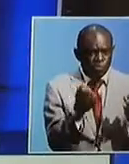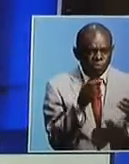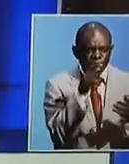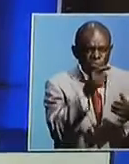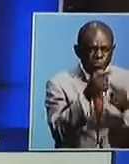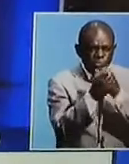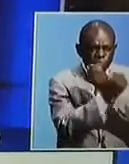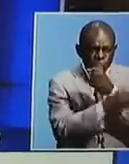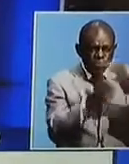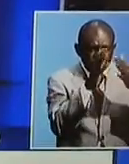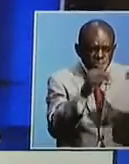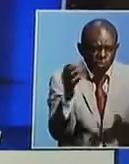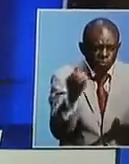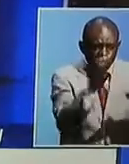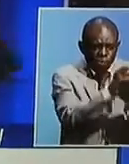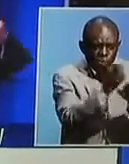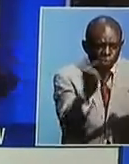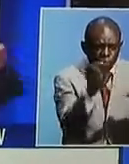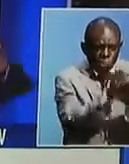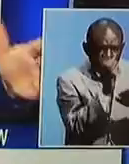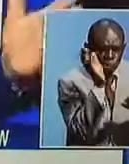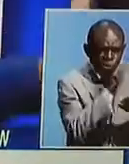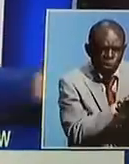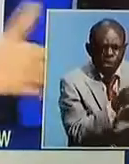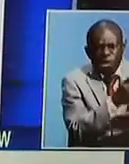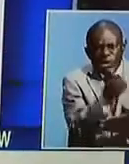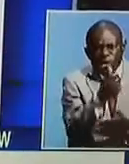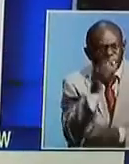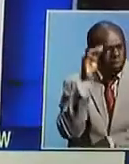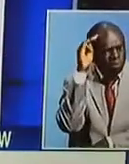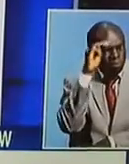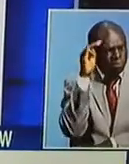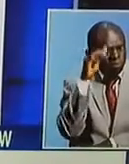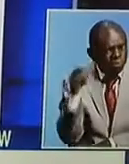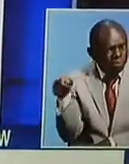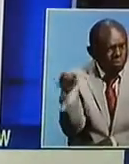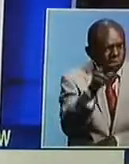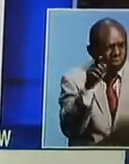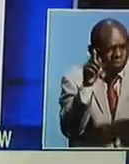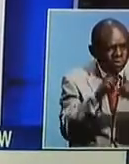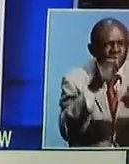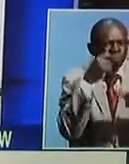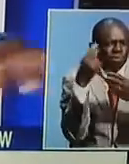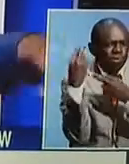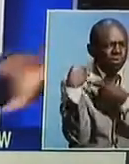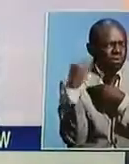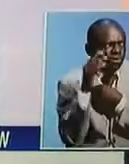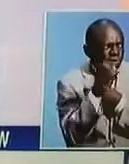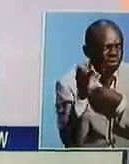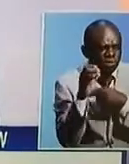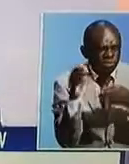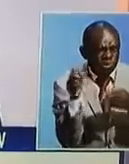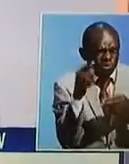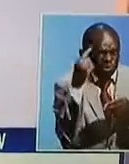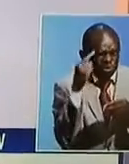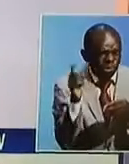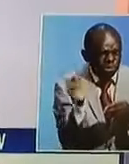that could be, also seen to be responsible for the same issue. I think